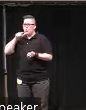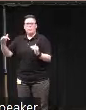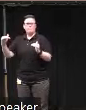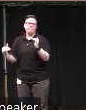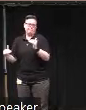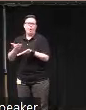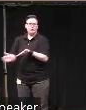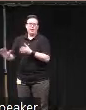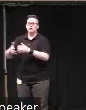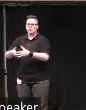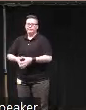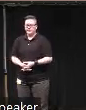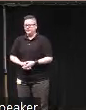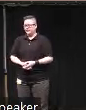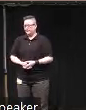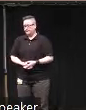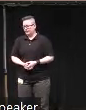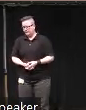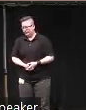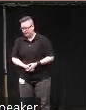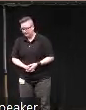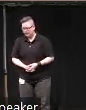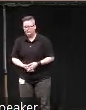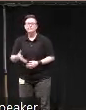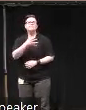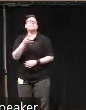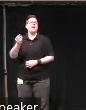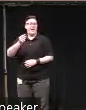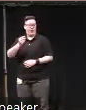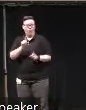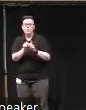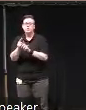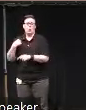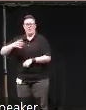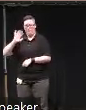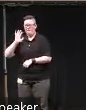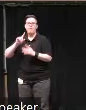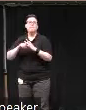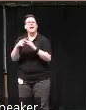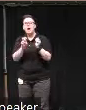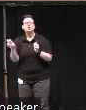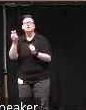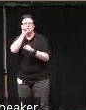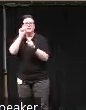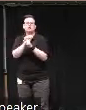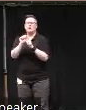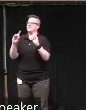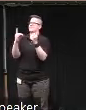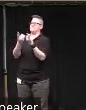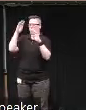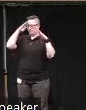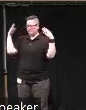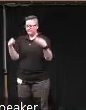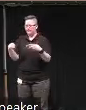vulnerable. And we also began the journey of really focusing on our department as being